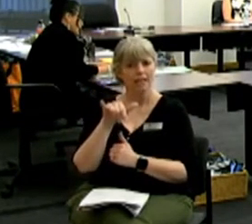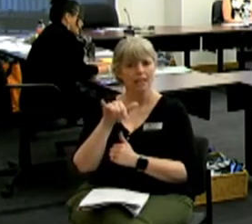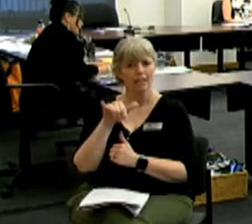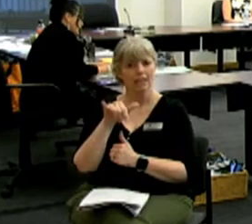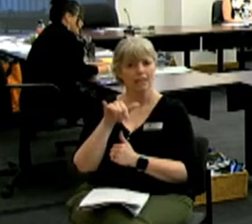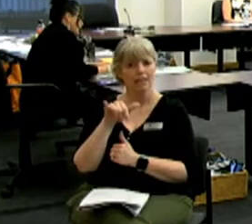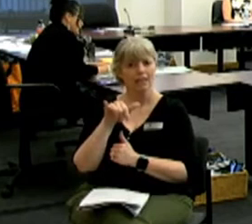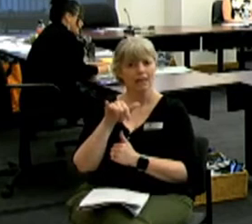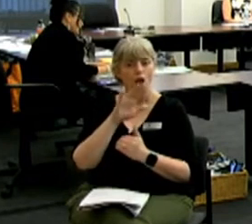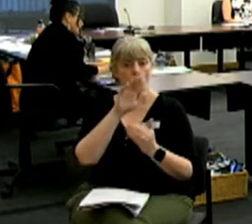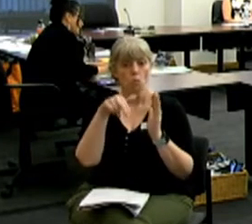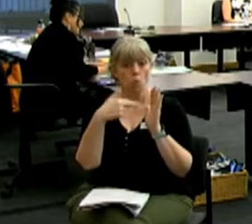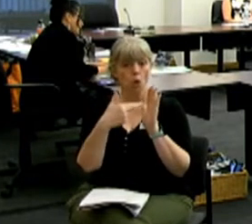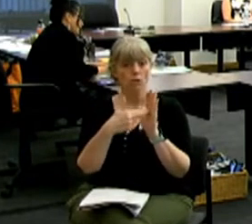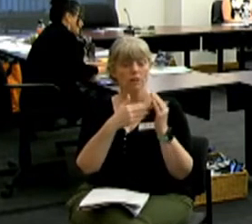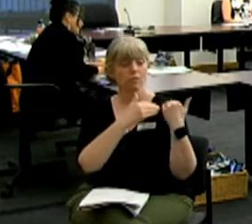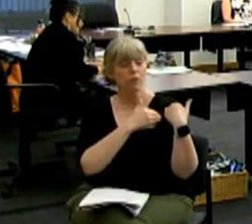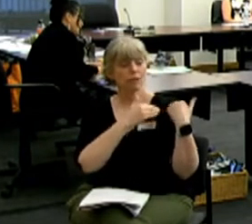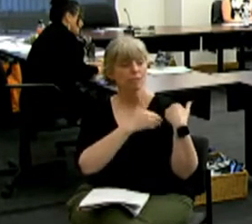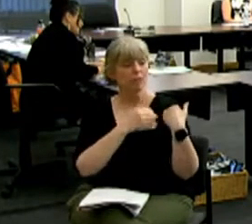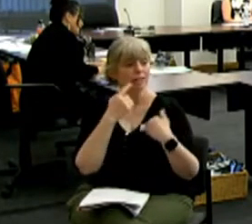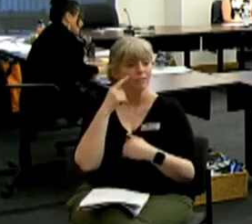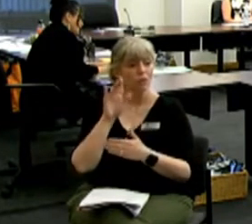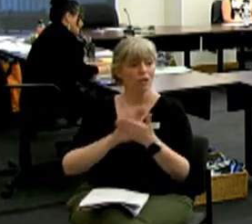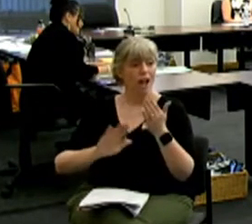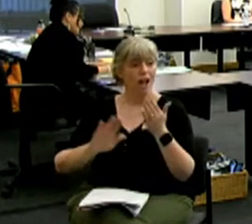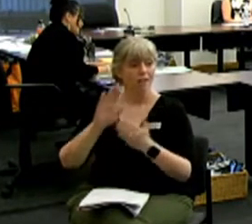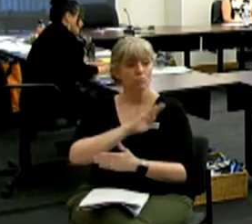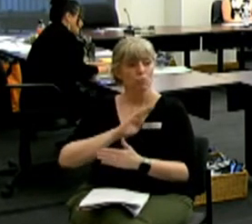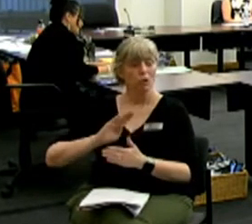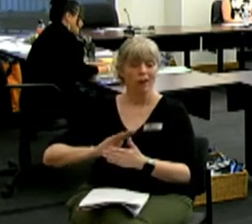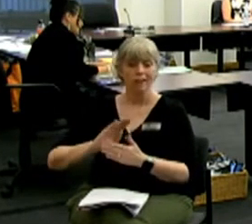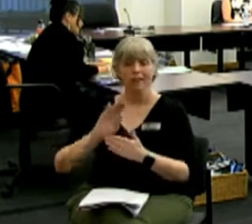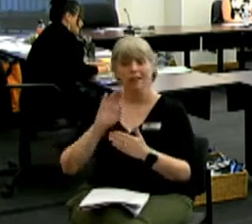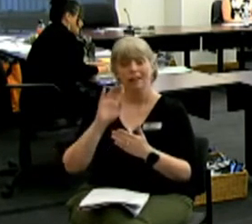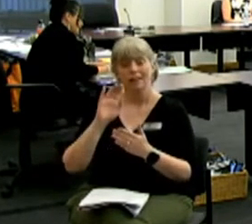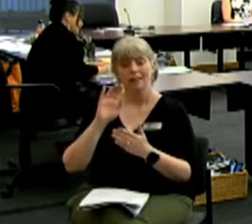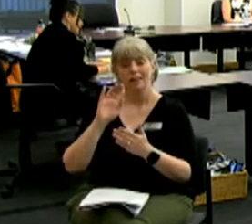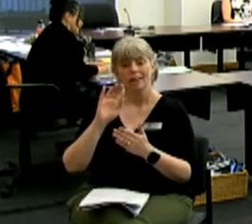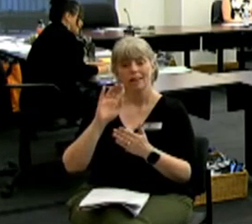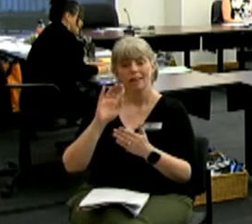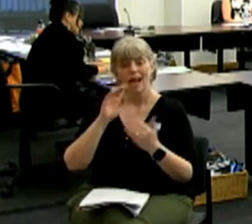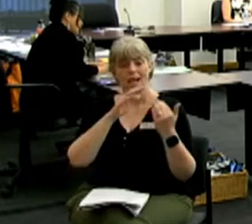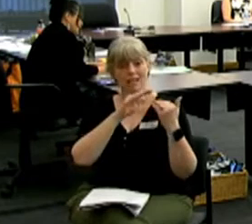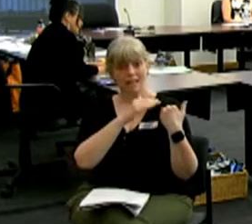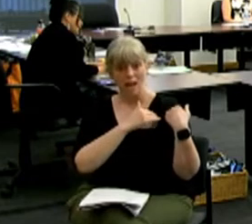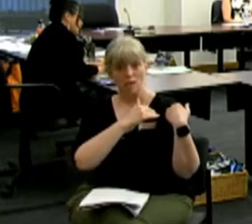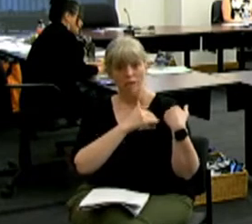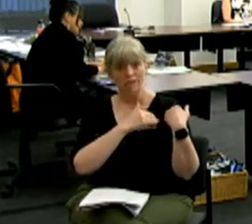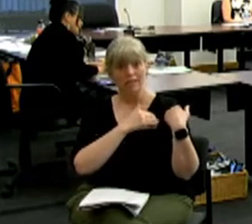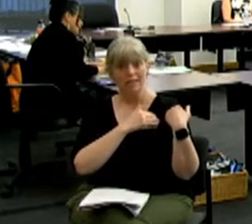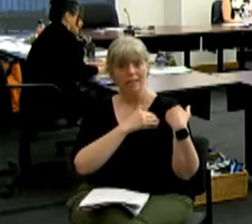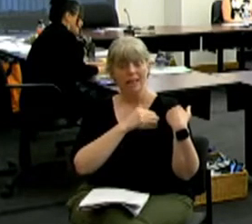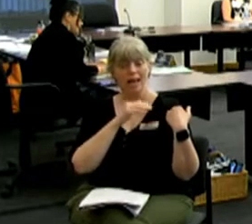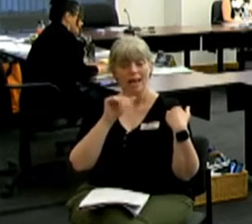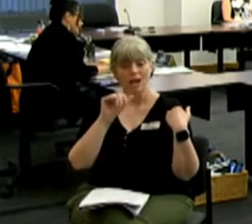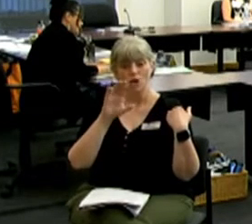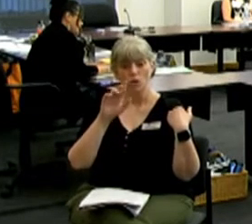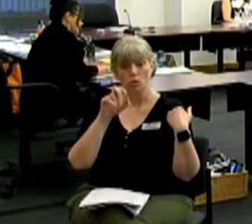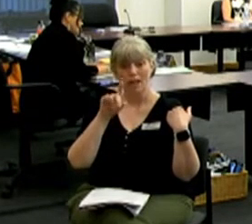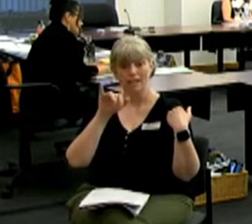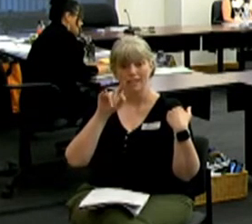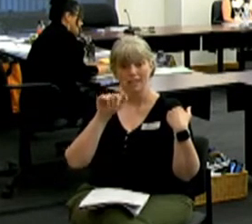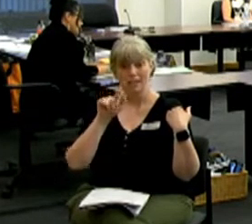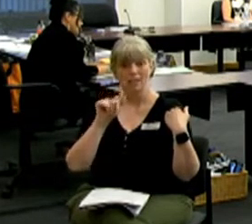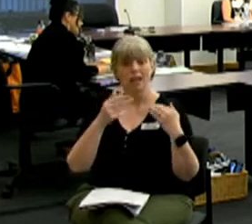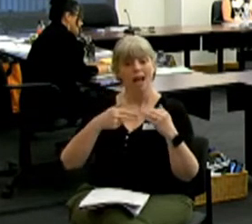It's roles and responsibilities of the board. It's also on policy and fiduciary responsibilities, accountability and accreditation, best practices